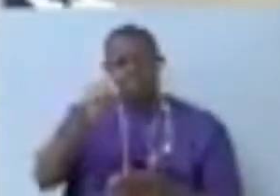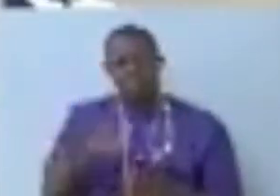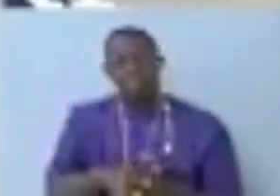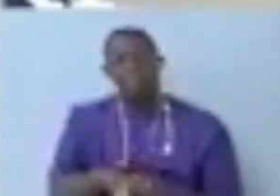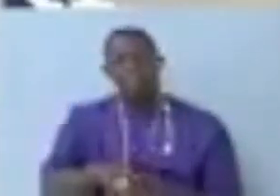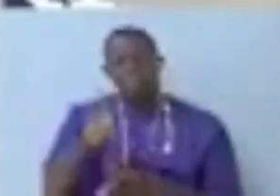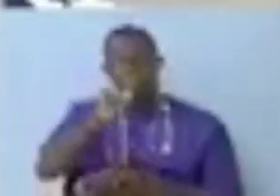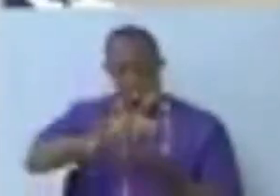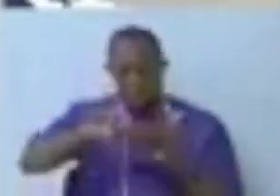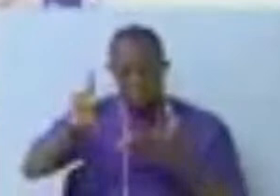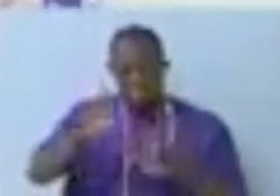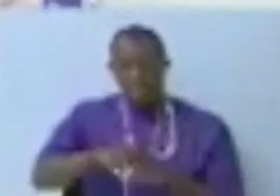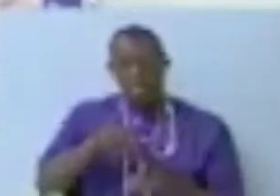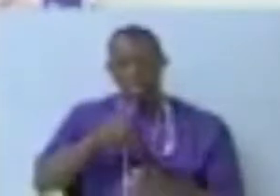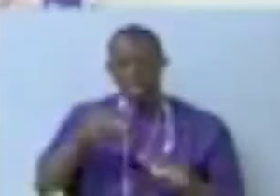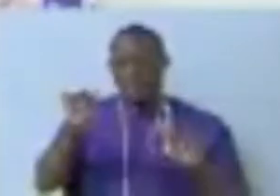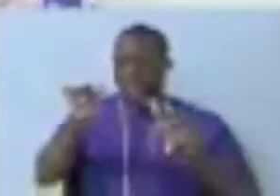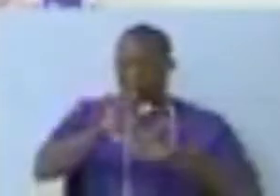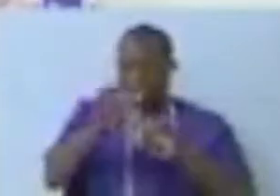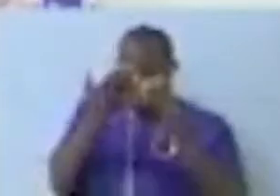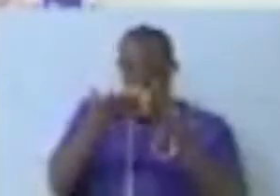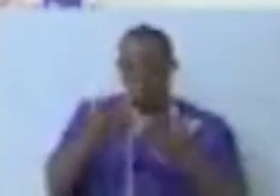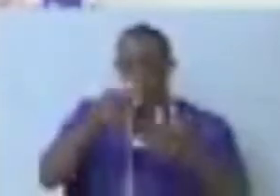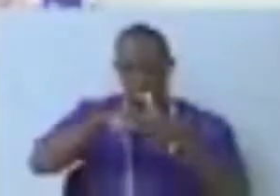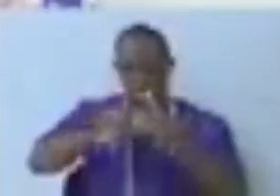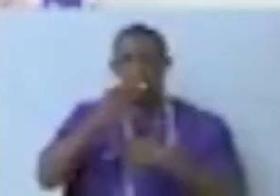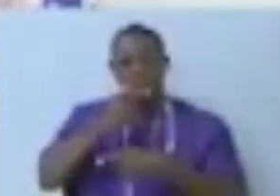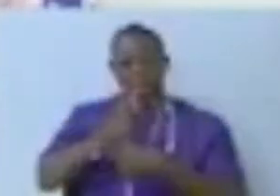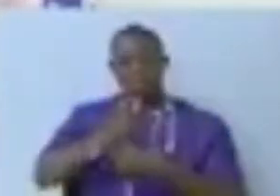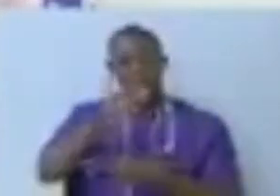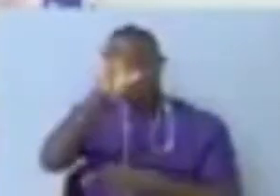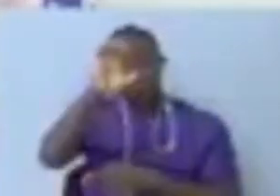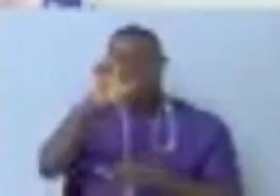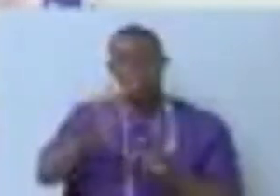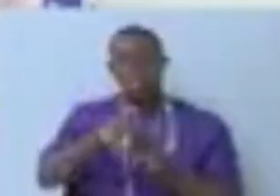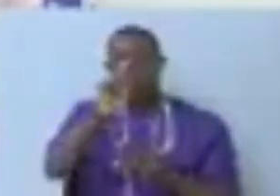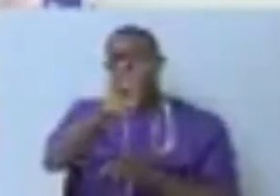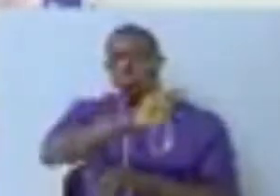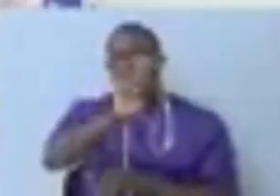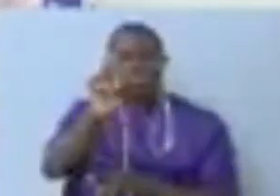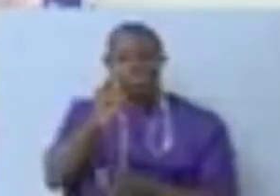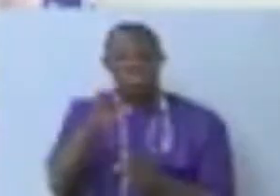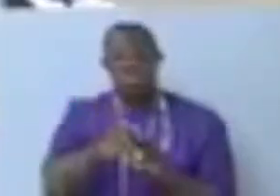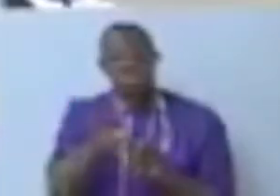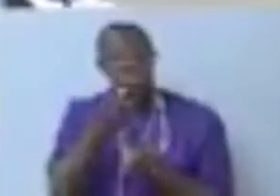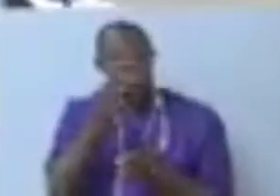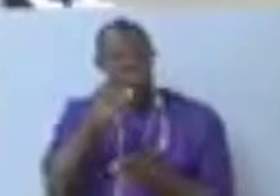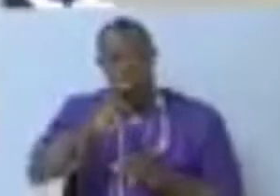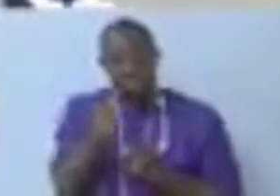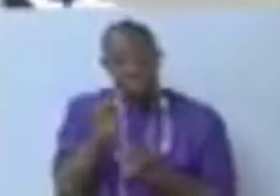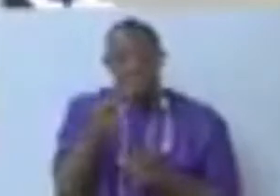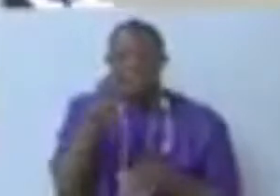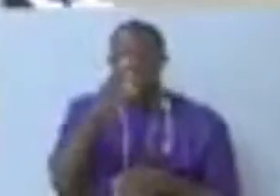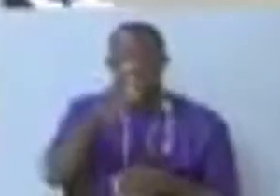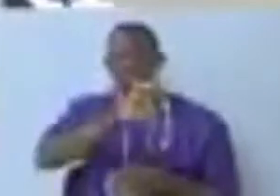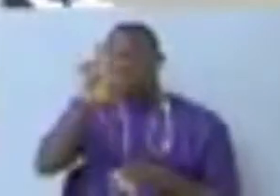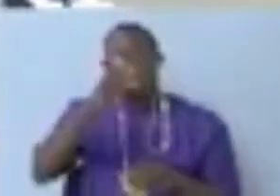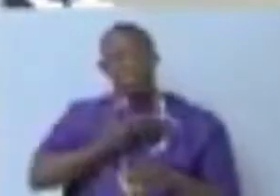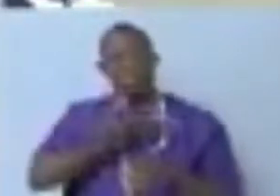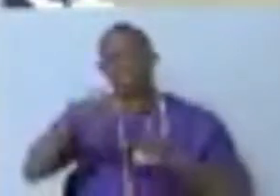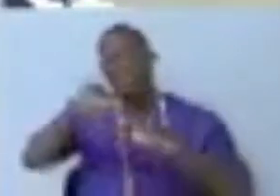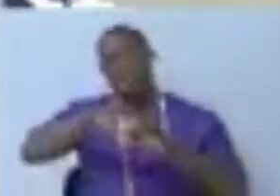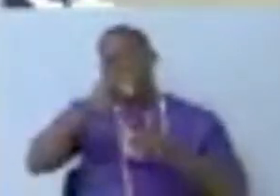Provided I am still in the country. You have denied being in the NIA at that time.